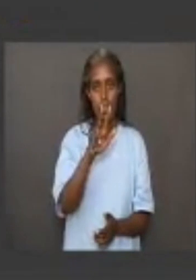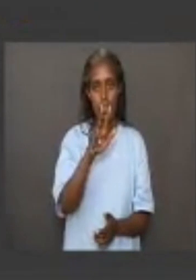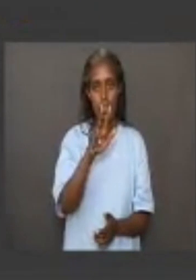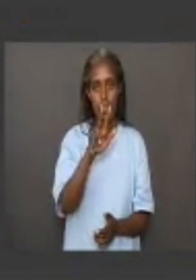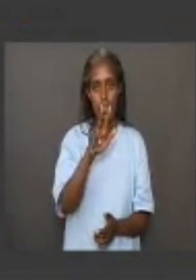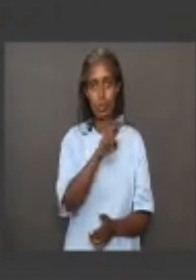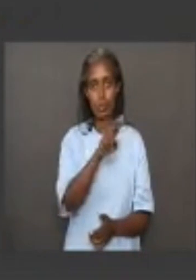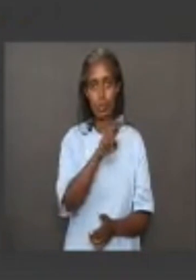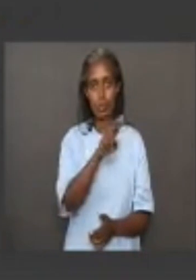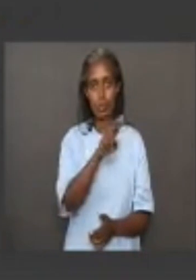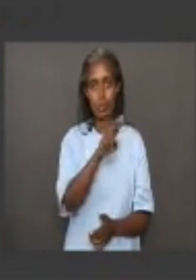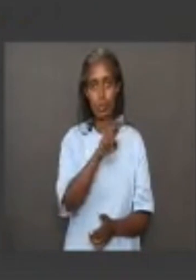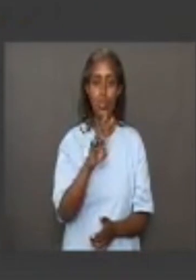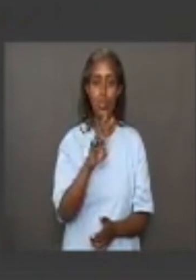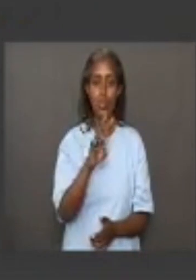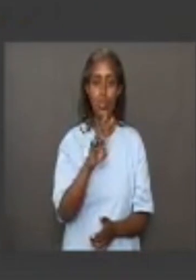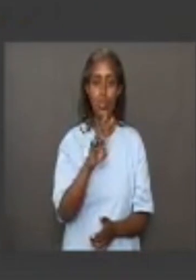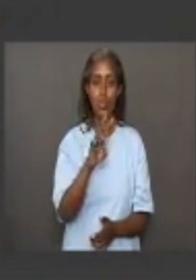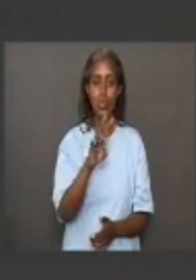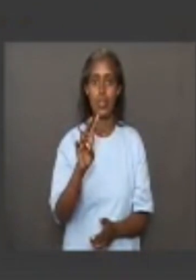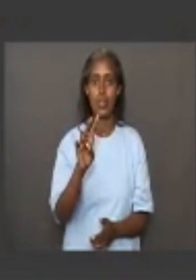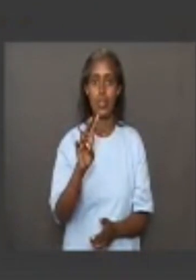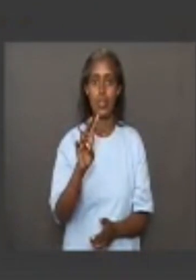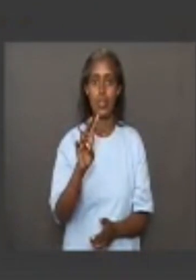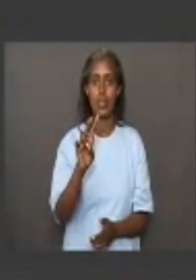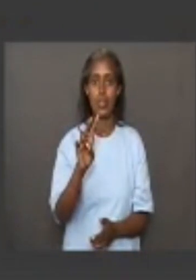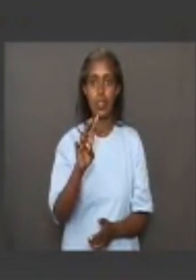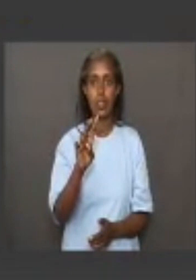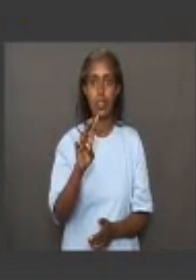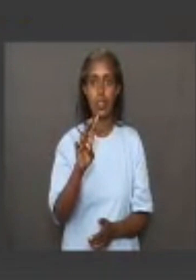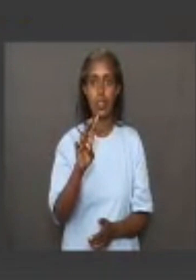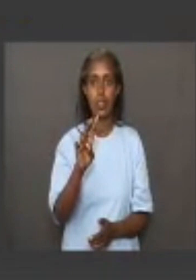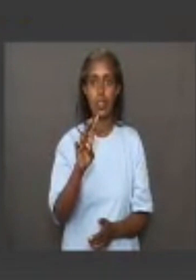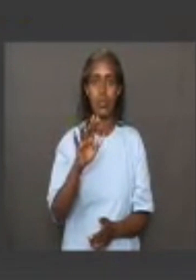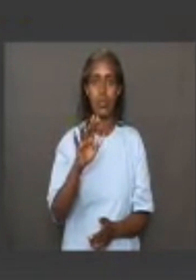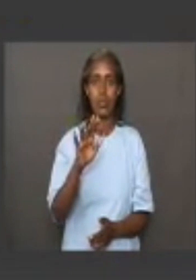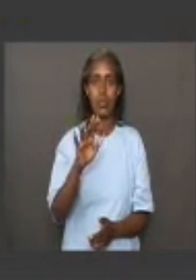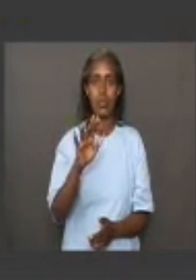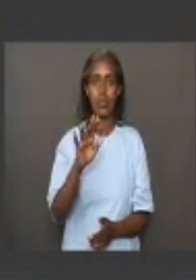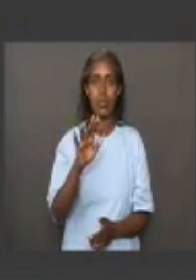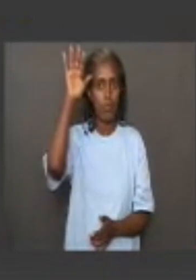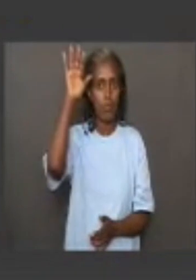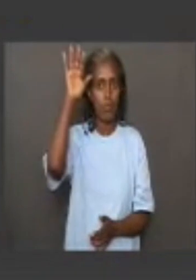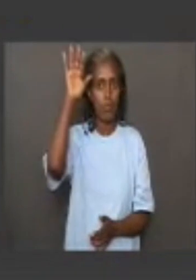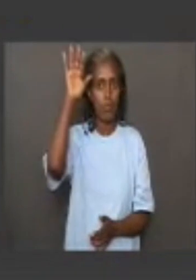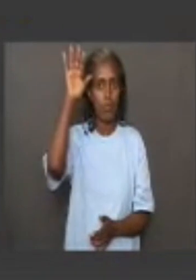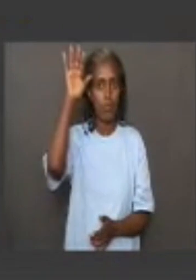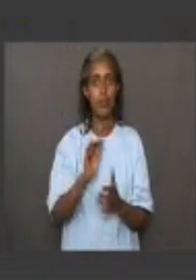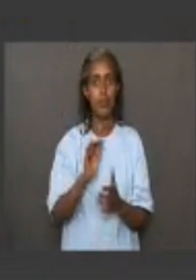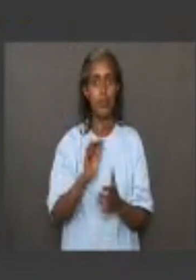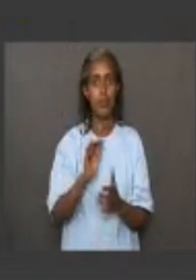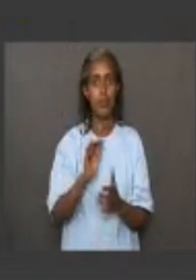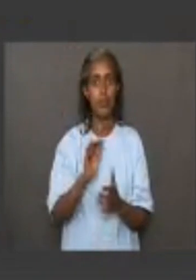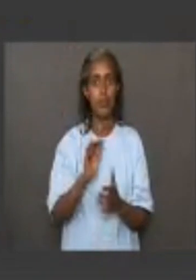of 27 to the power of 5,